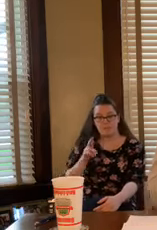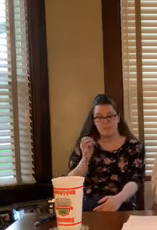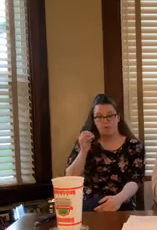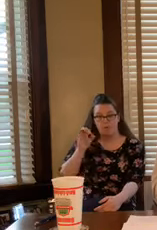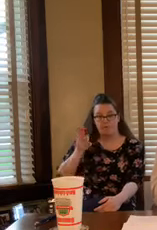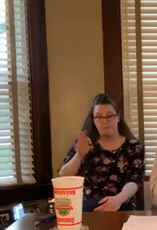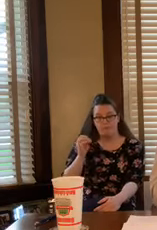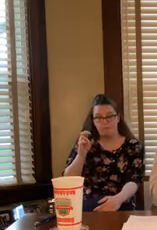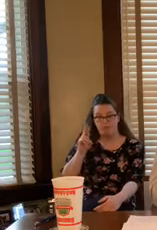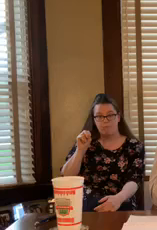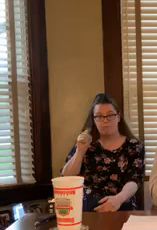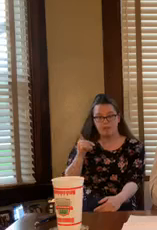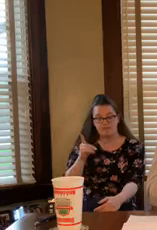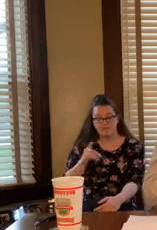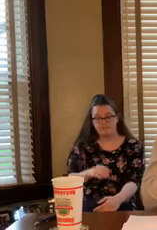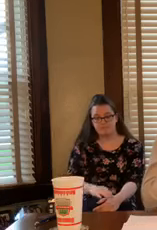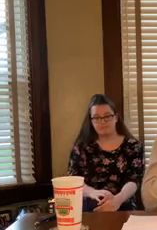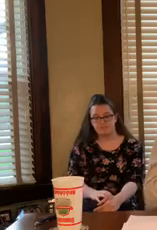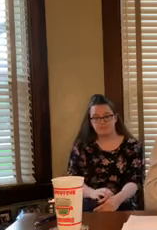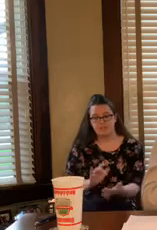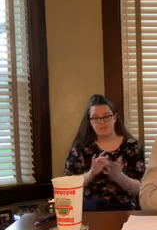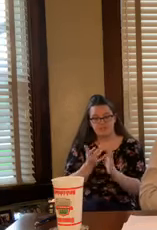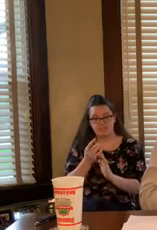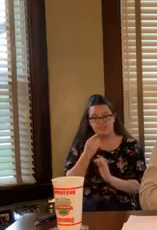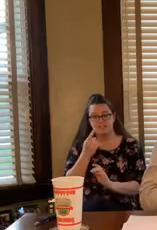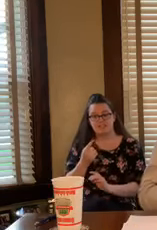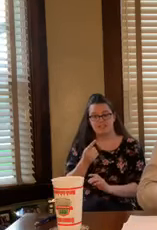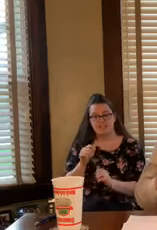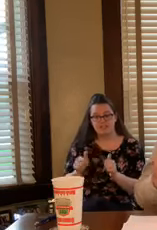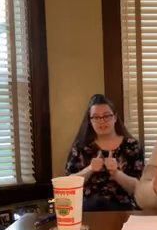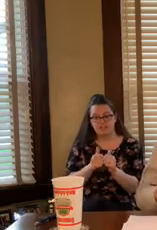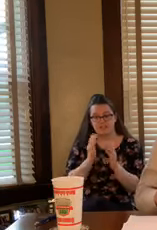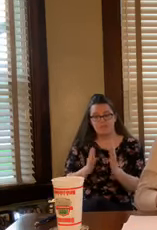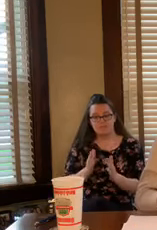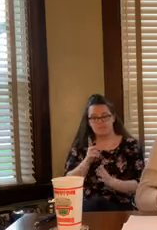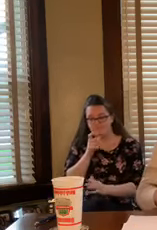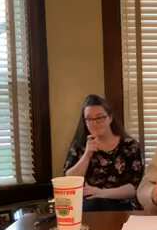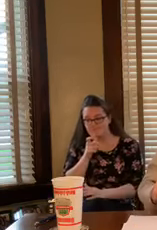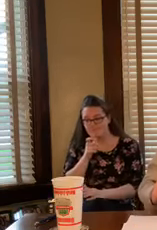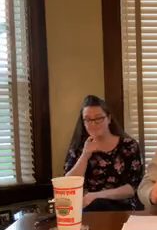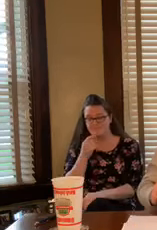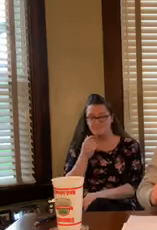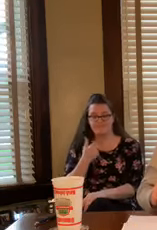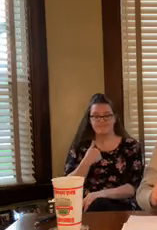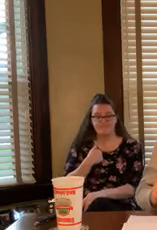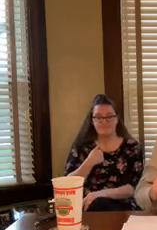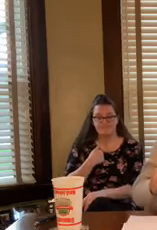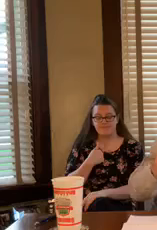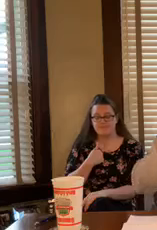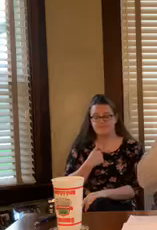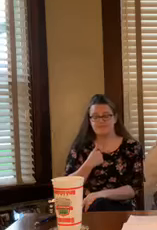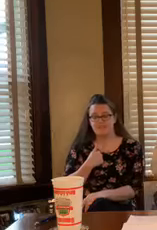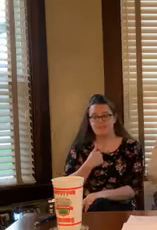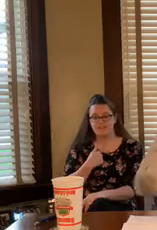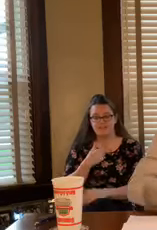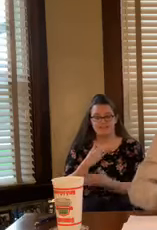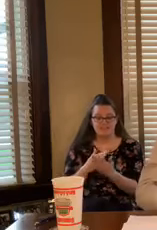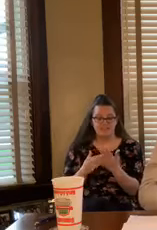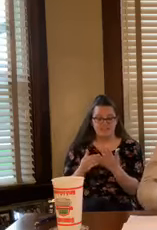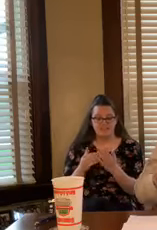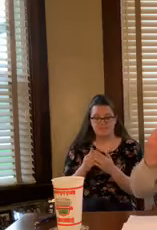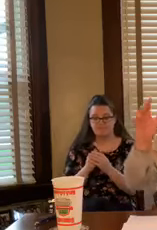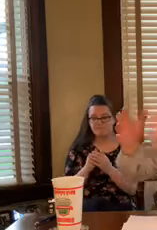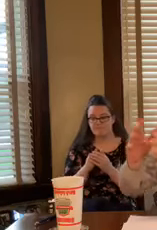16. Jesus asks his disciples, he says, "Who do you say that I am?" And his disciples are saying, "Well, some say you're Jeremiah, or that you're John